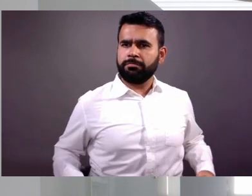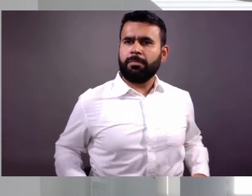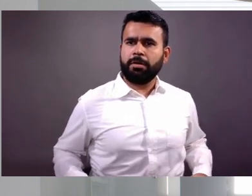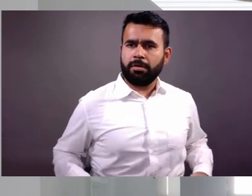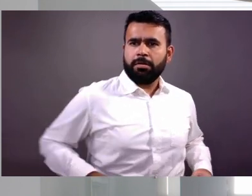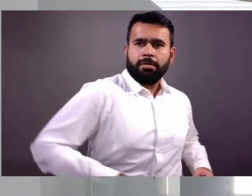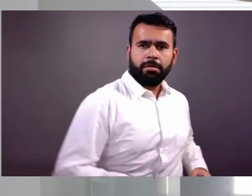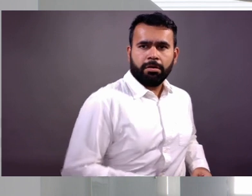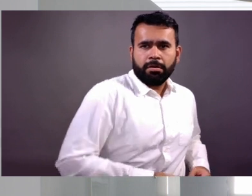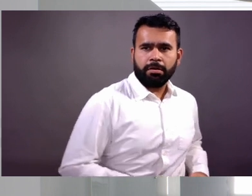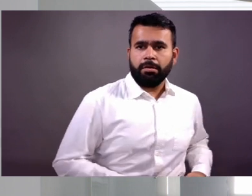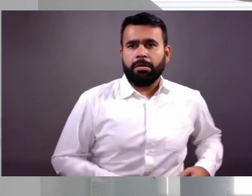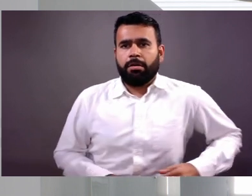Hup,